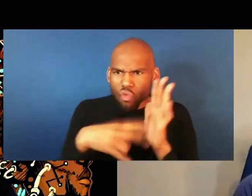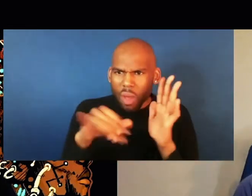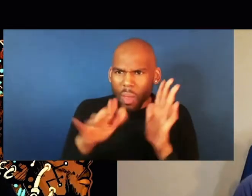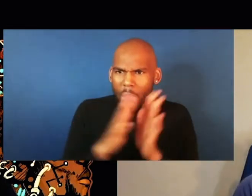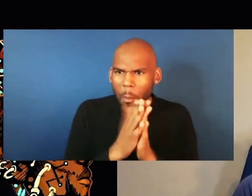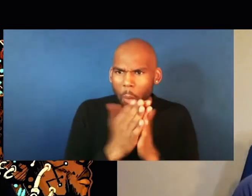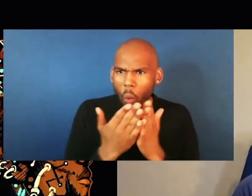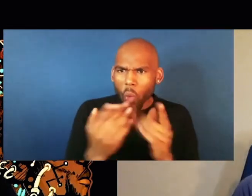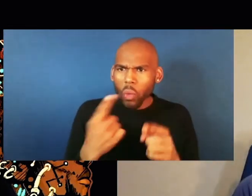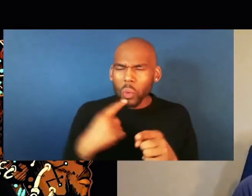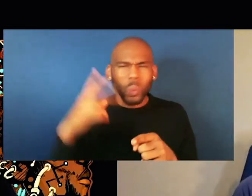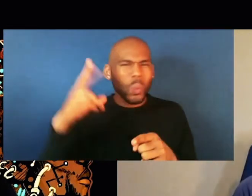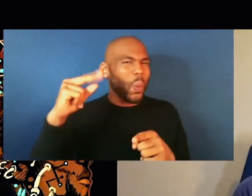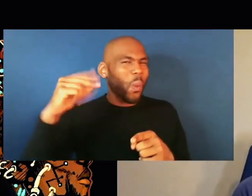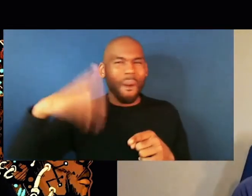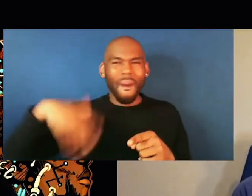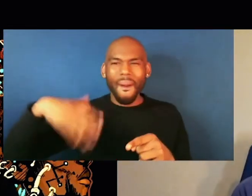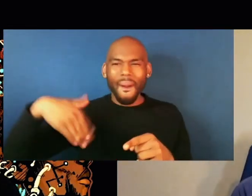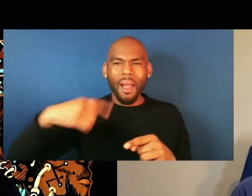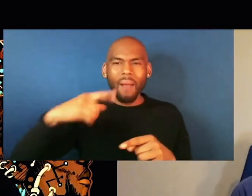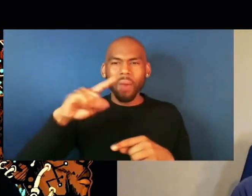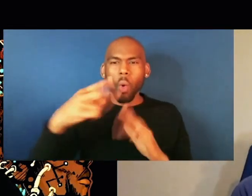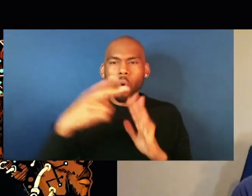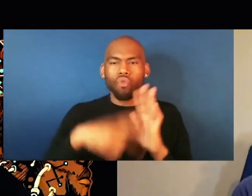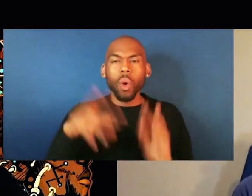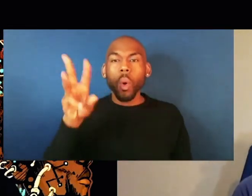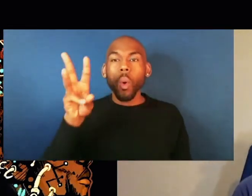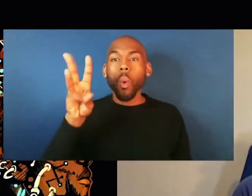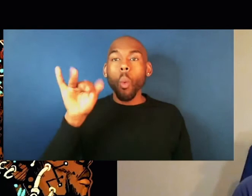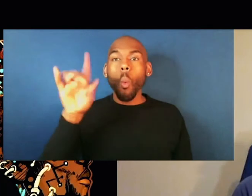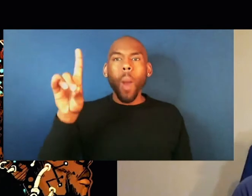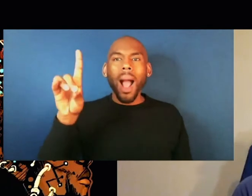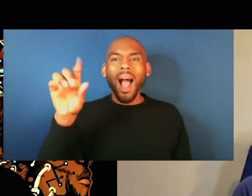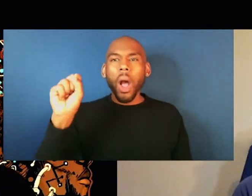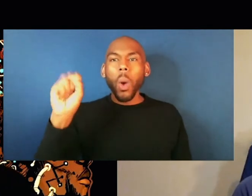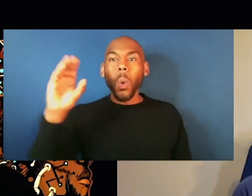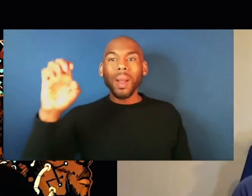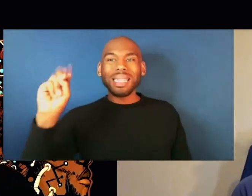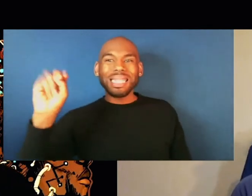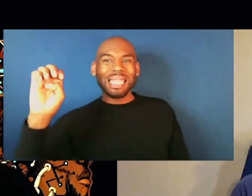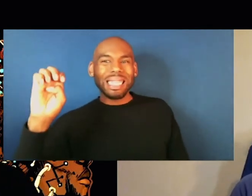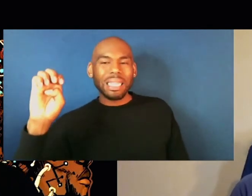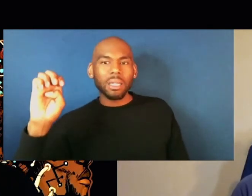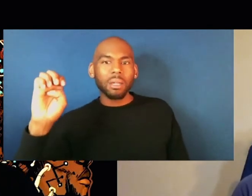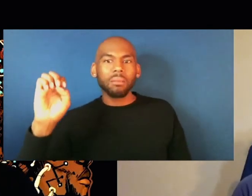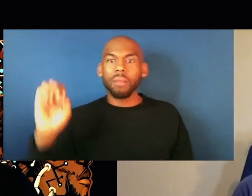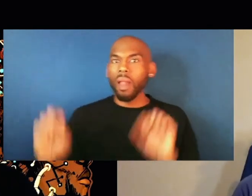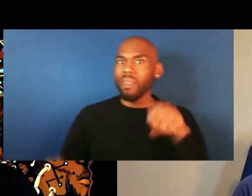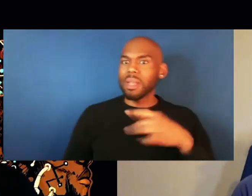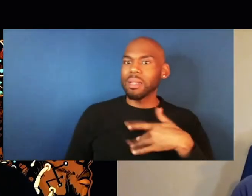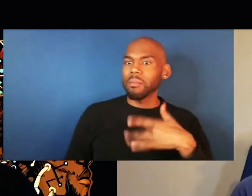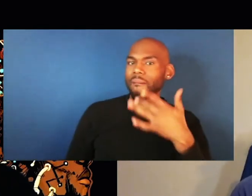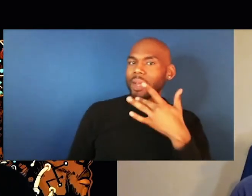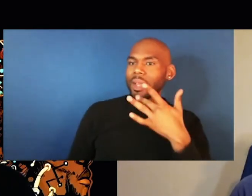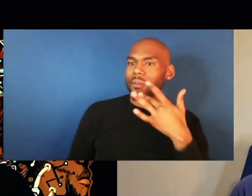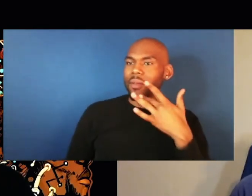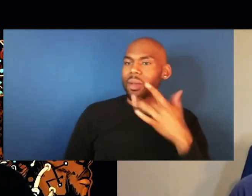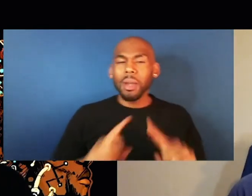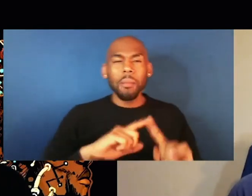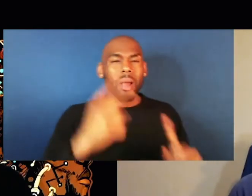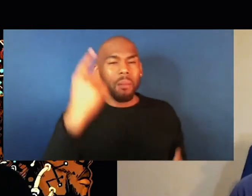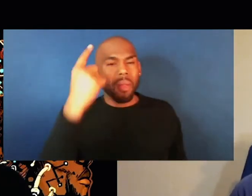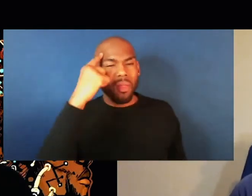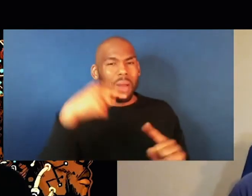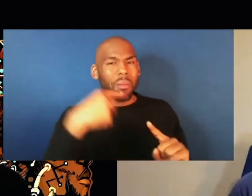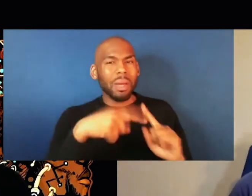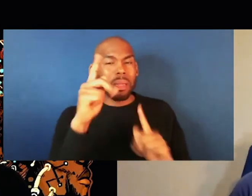No, I haven't. I only read Wild Seed. Wild Seed's my favorite. Yeah, but I was thinking about